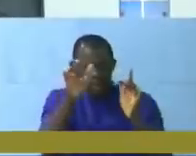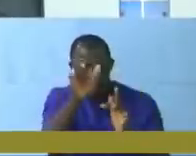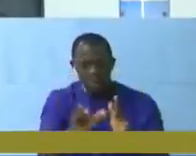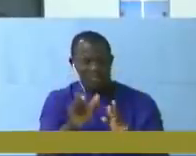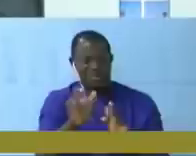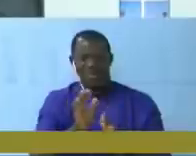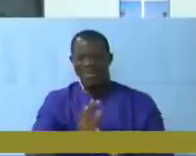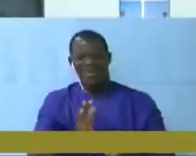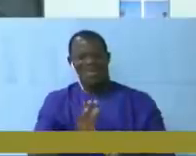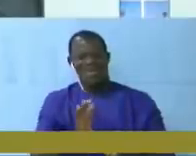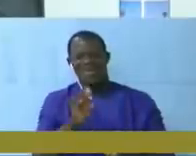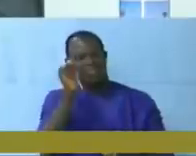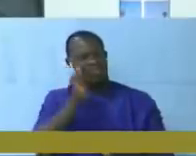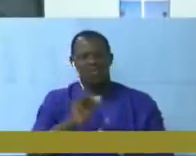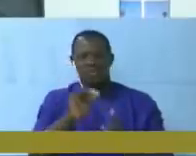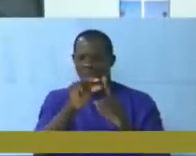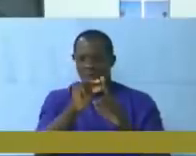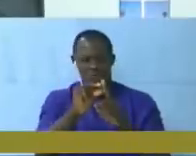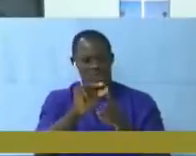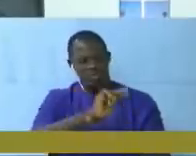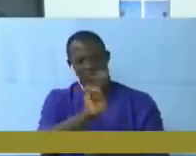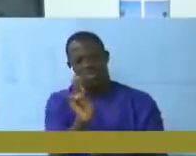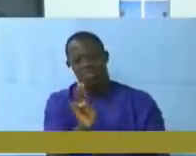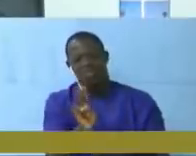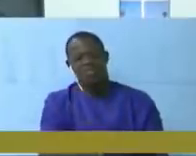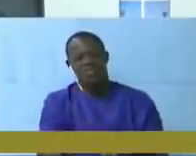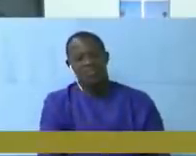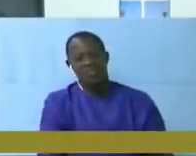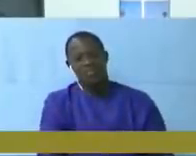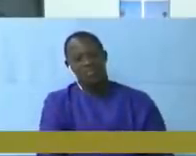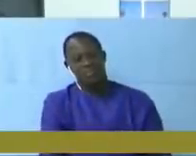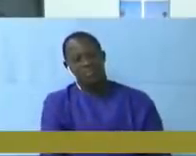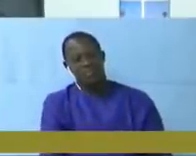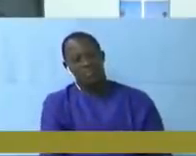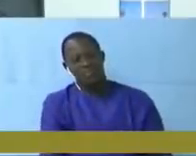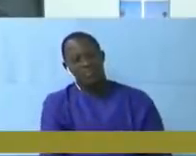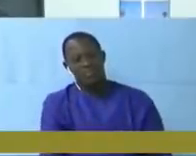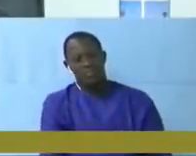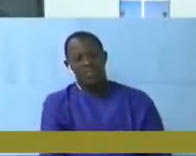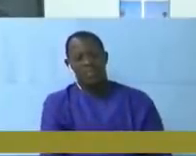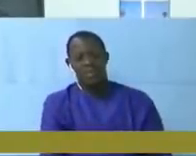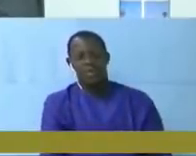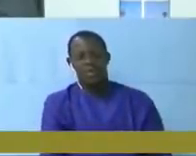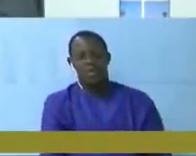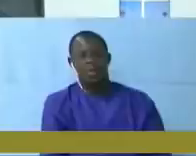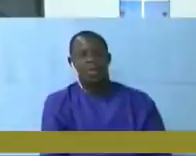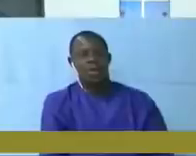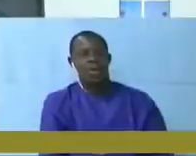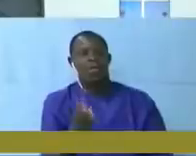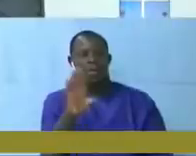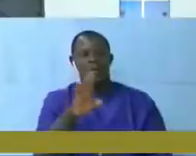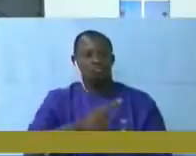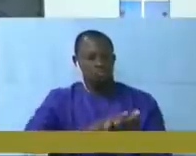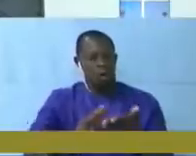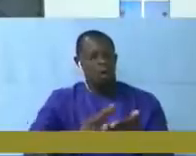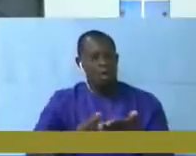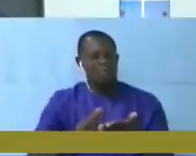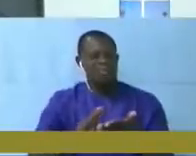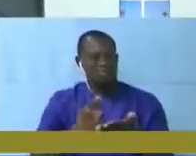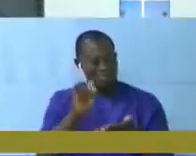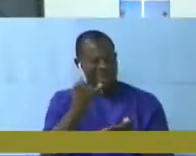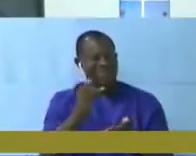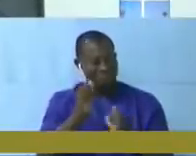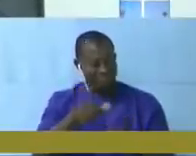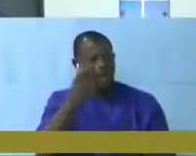ku macci la ci dana ci gëna wacc oyofal suma bop jëfo benen bat. Perhaps in ordinary parlance I would agree with